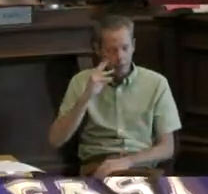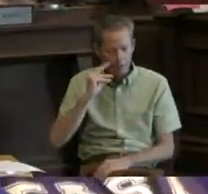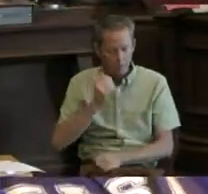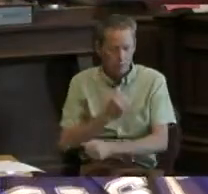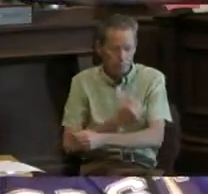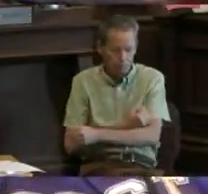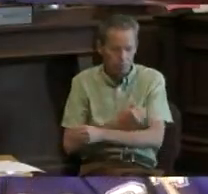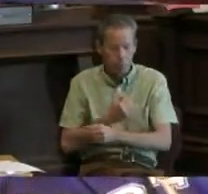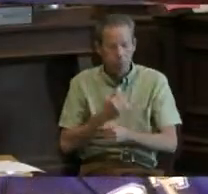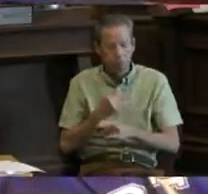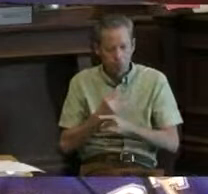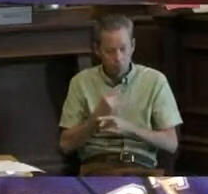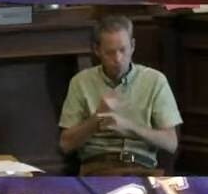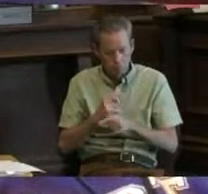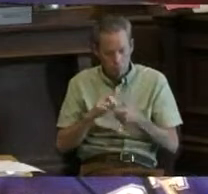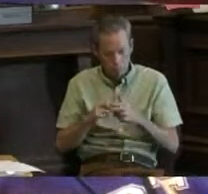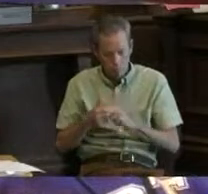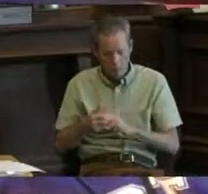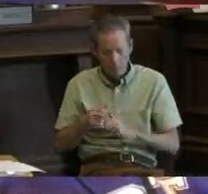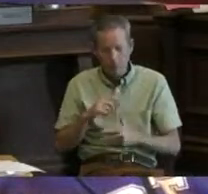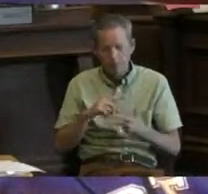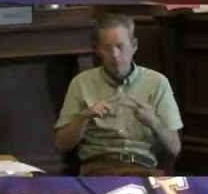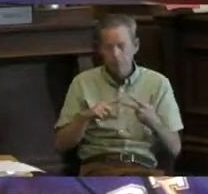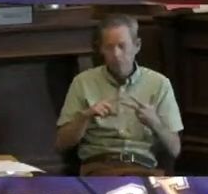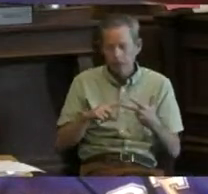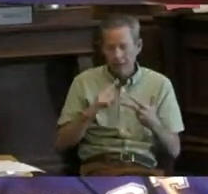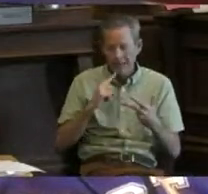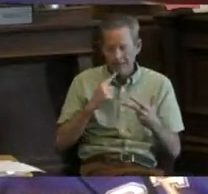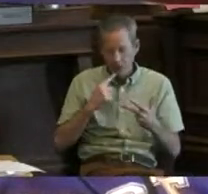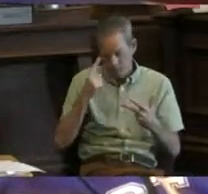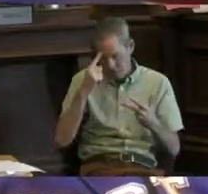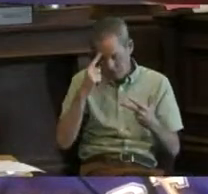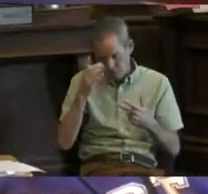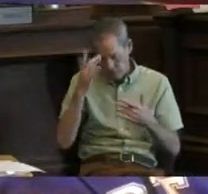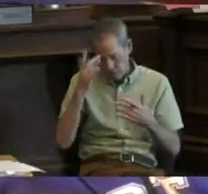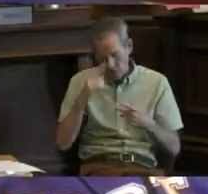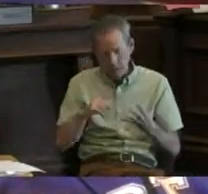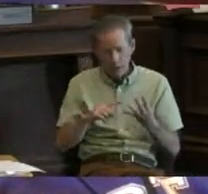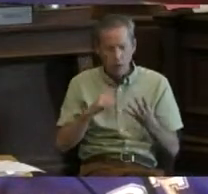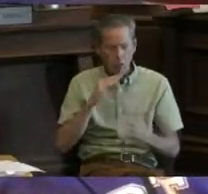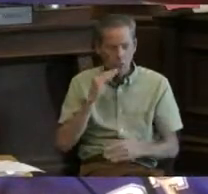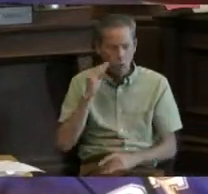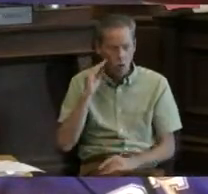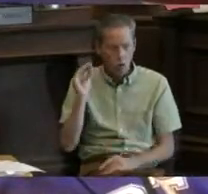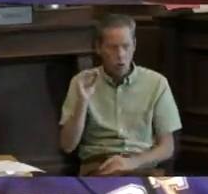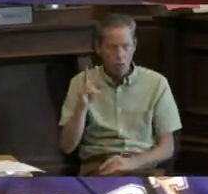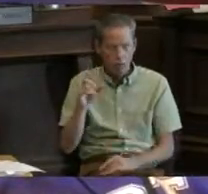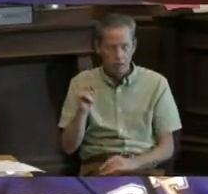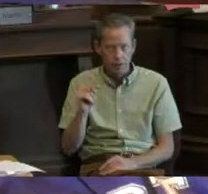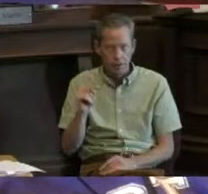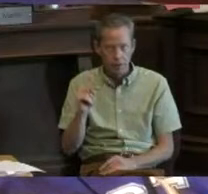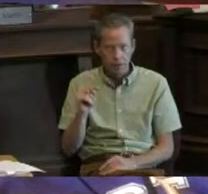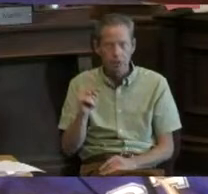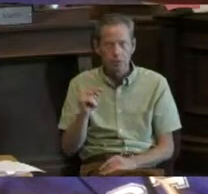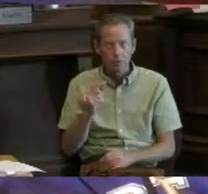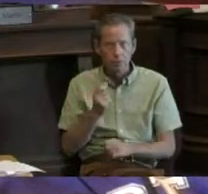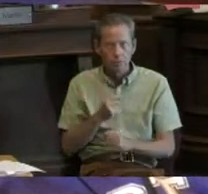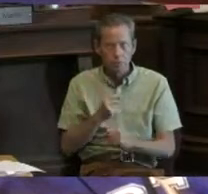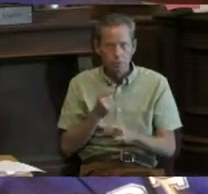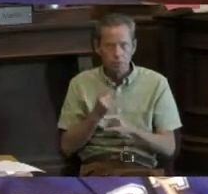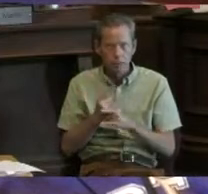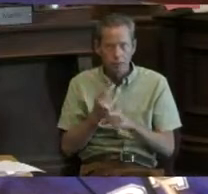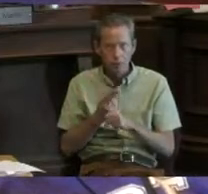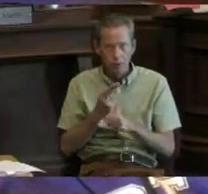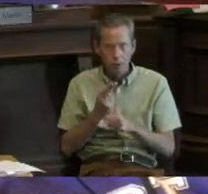use disorder, people experiencing severe mental illness, and also homeless veterans. I think I said that, substance use disorder, homeless